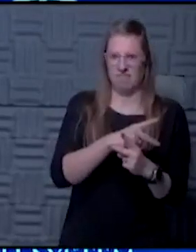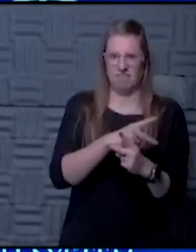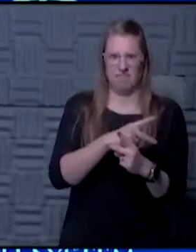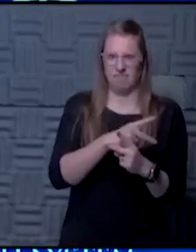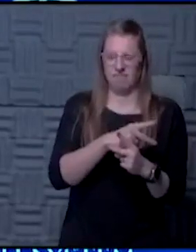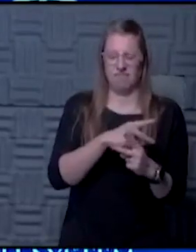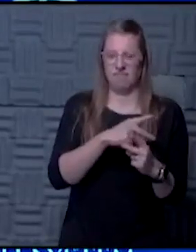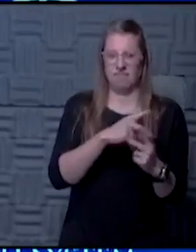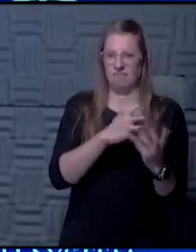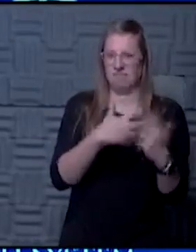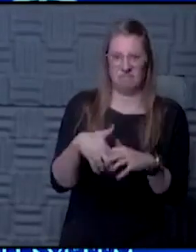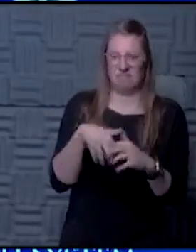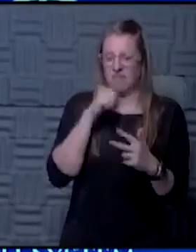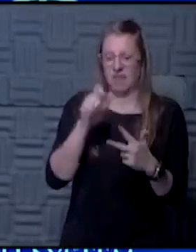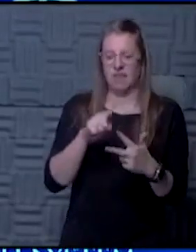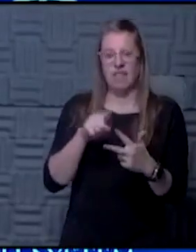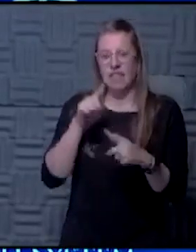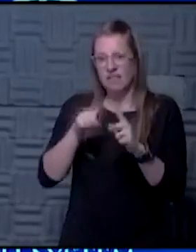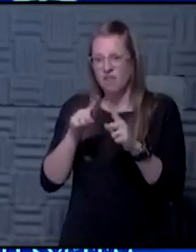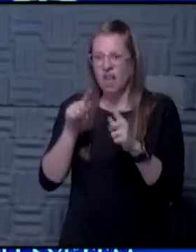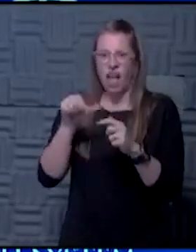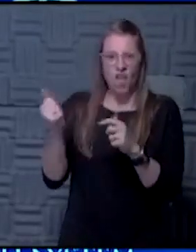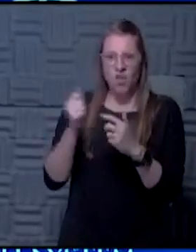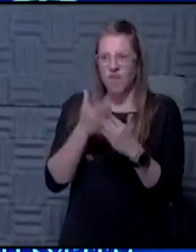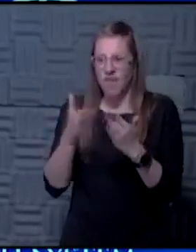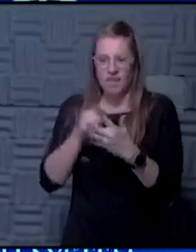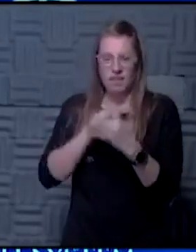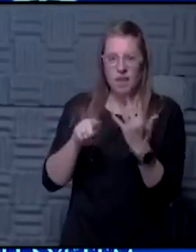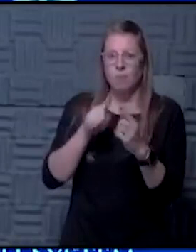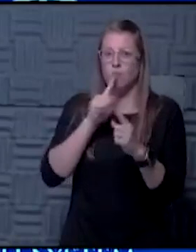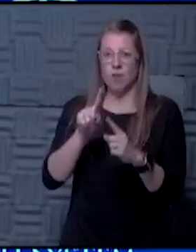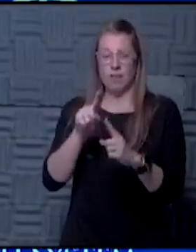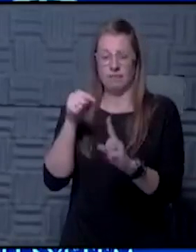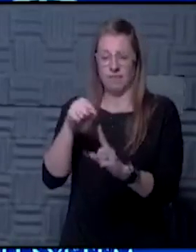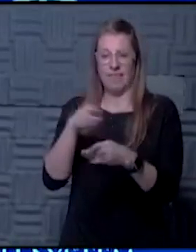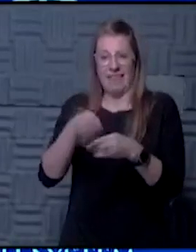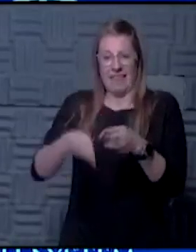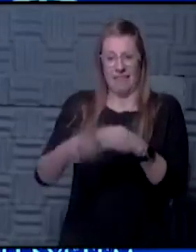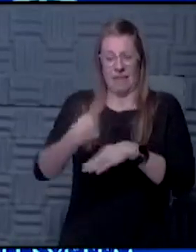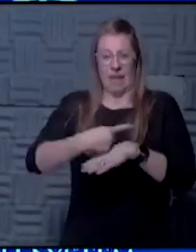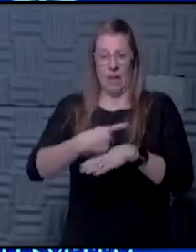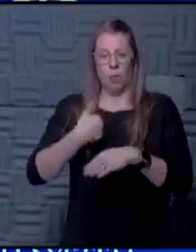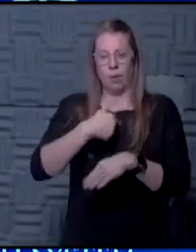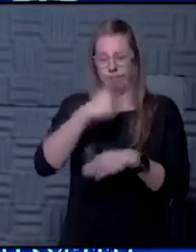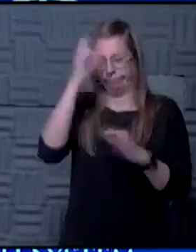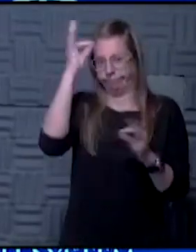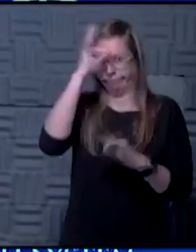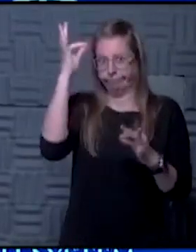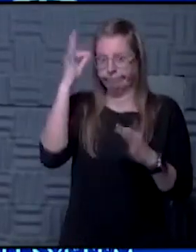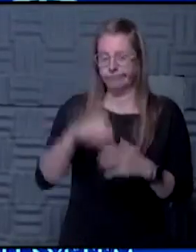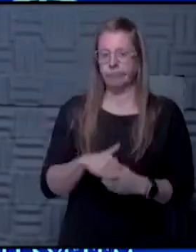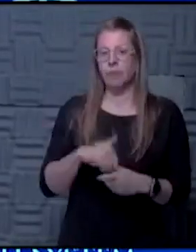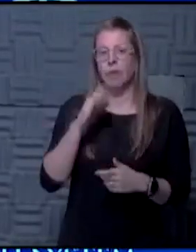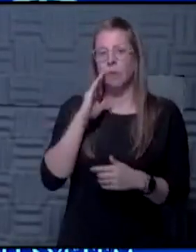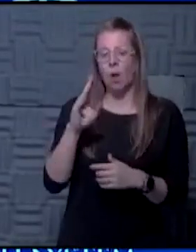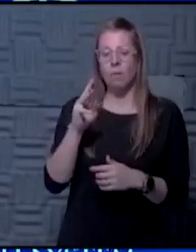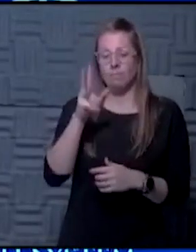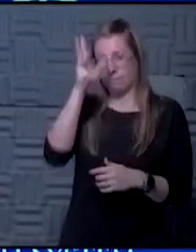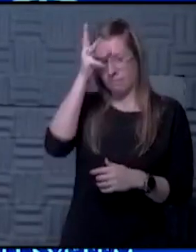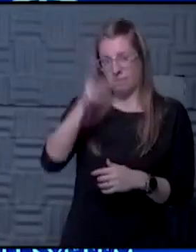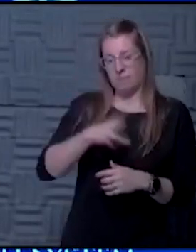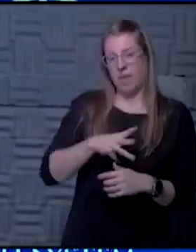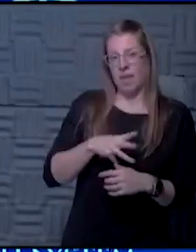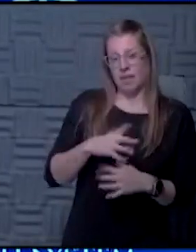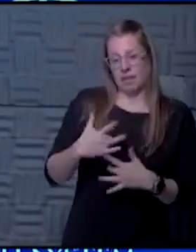there was a difference in other things that but at the end of the day, we don't really know. We know that men tend to do a